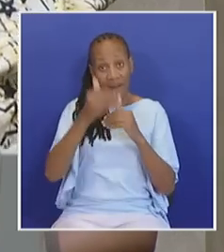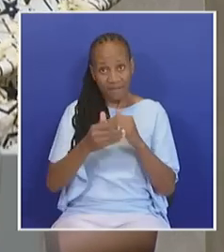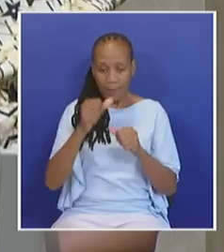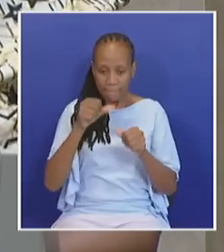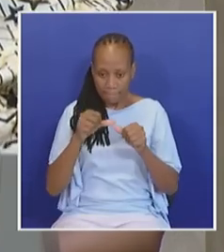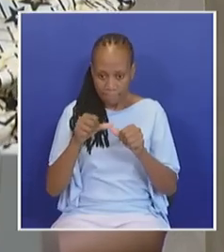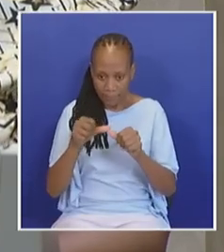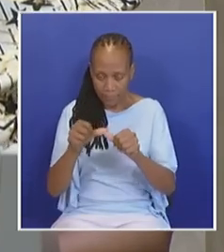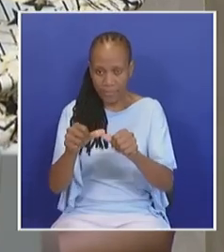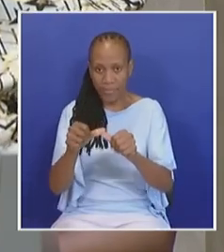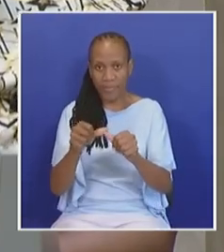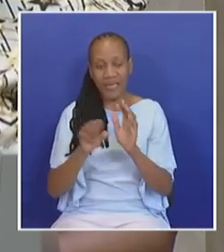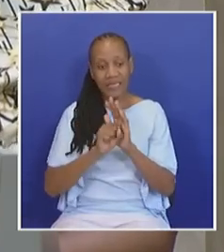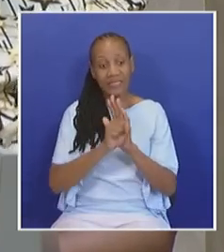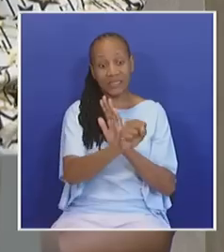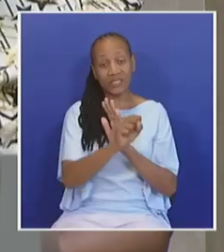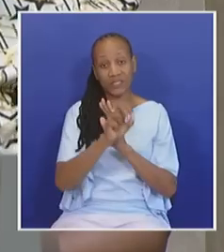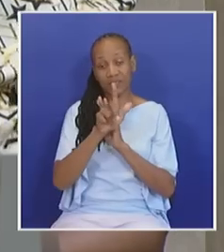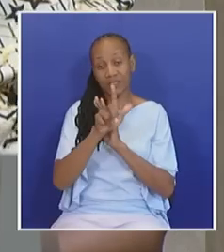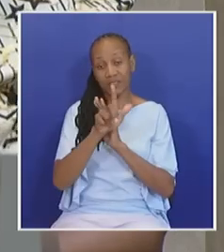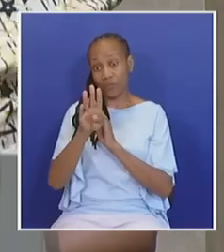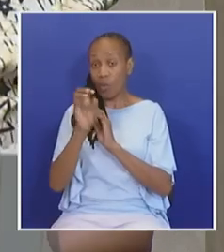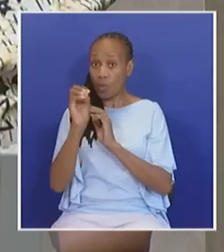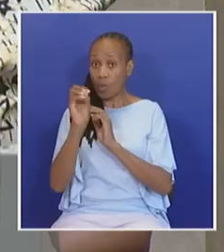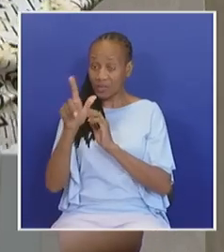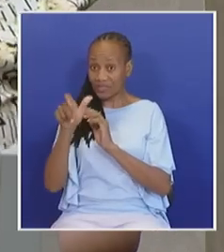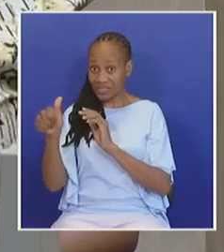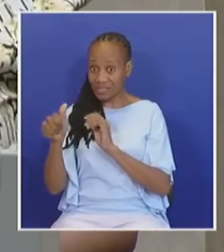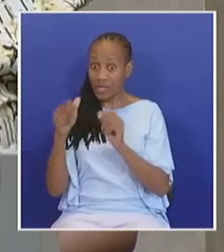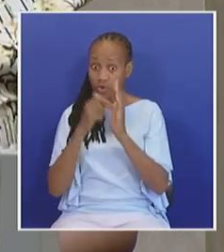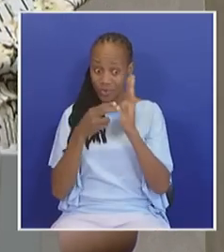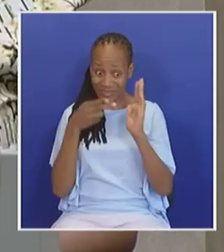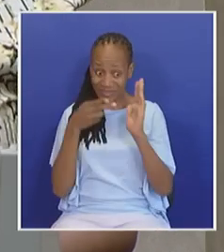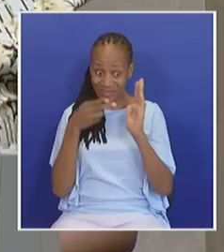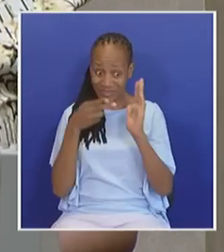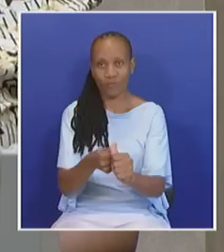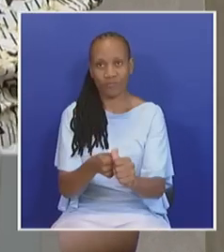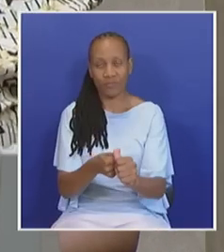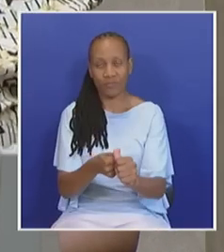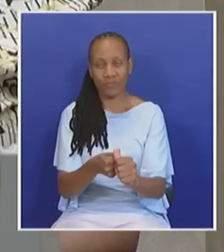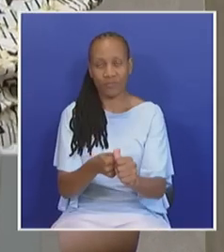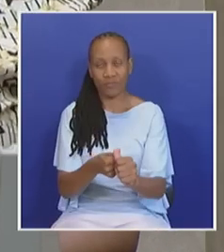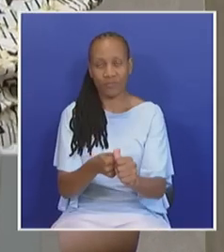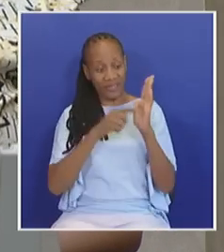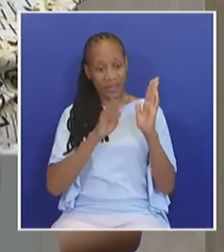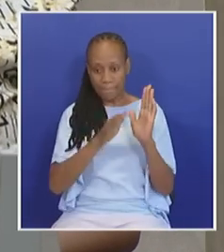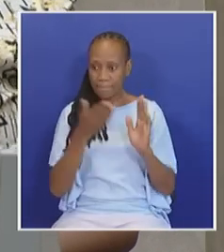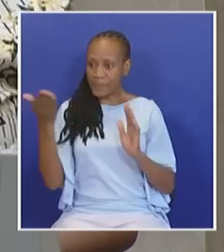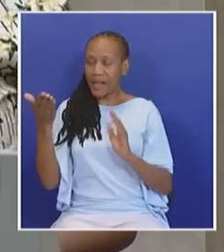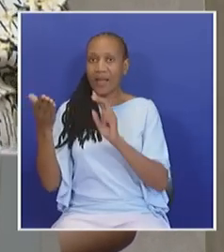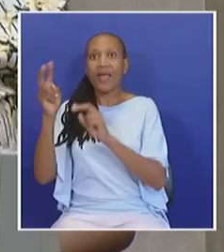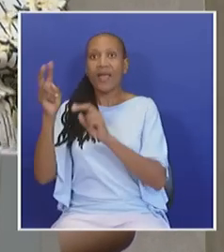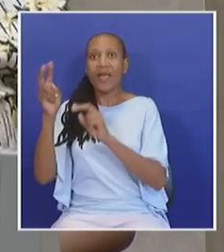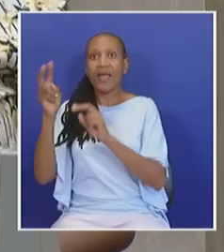Section 74 or 76 applies, the bill must be referred to the National Council of